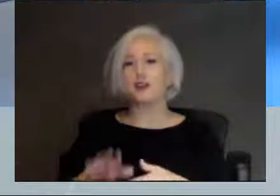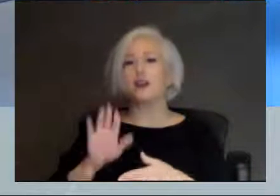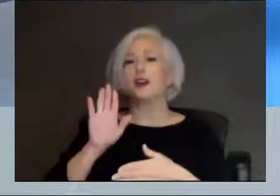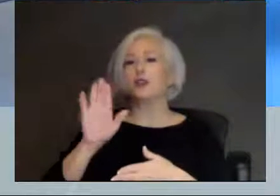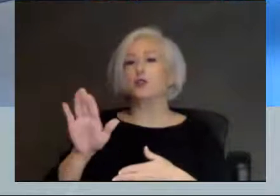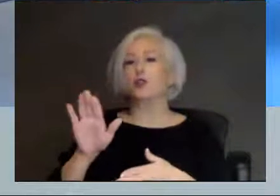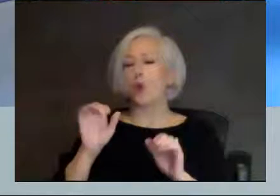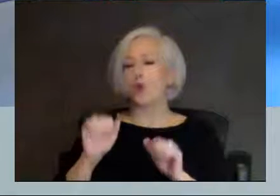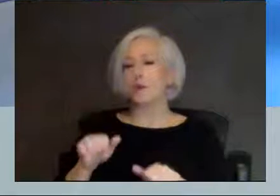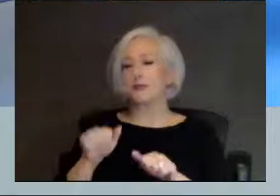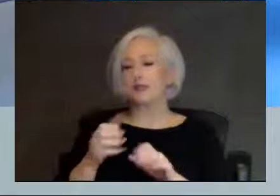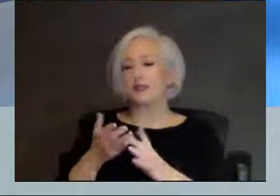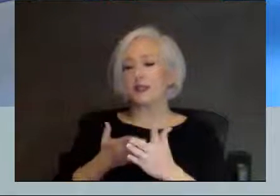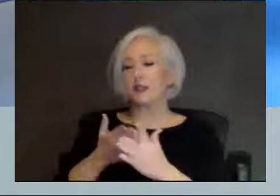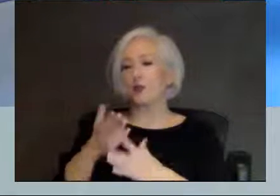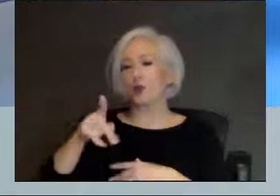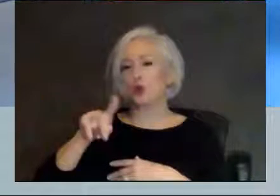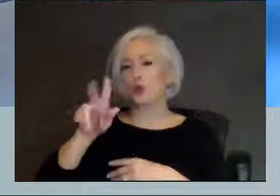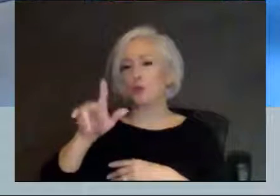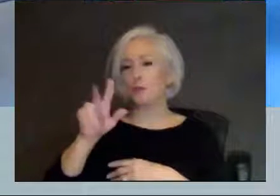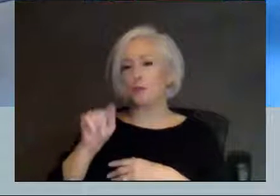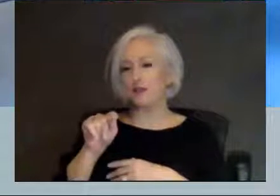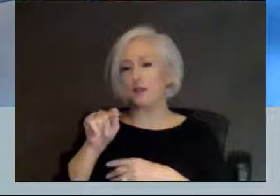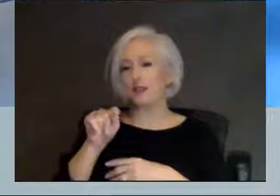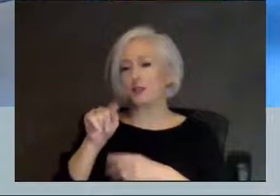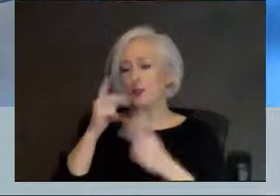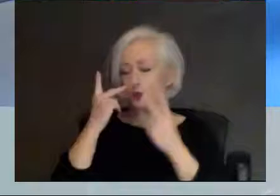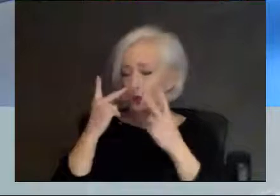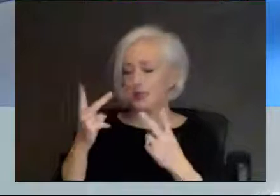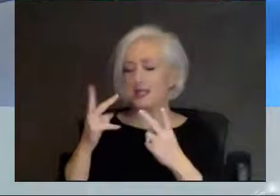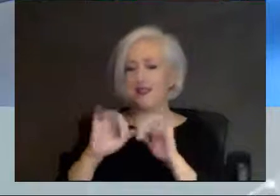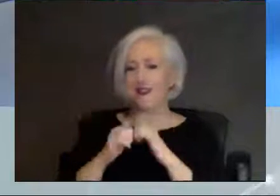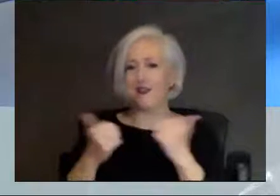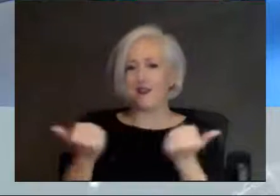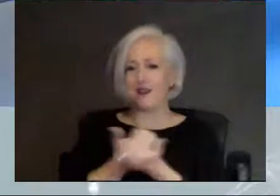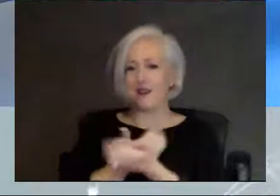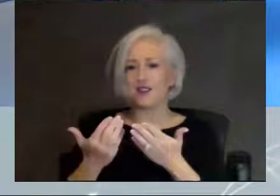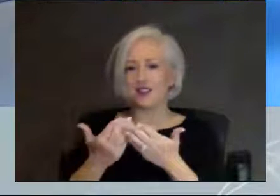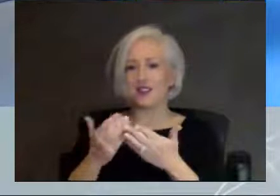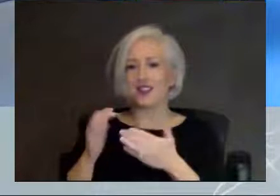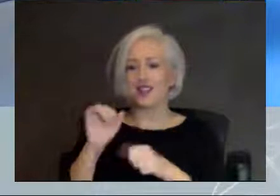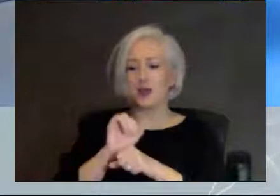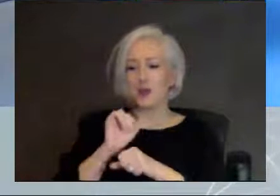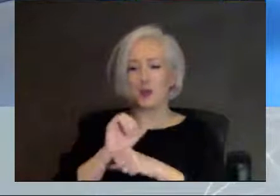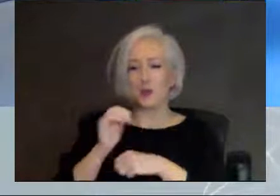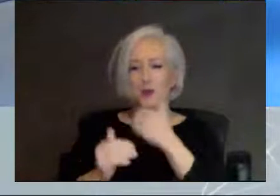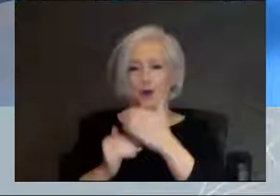a peek into how all of this works, and what did that really mean to you?